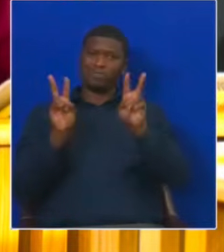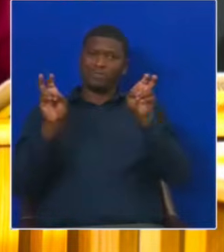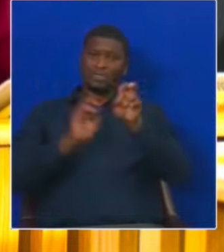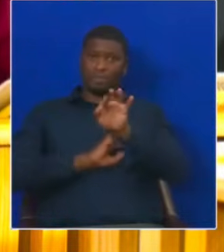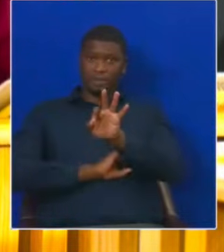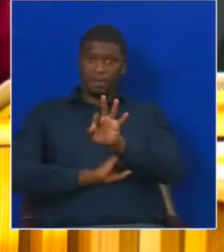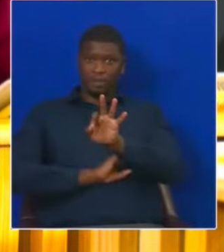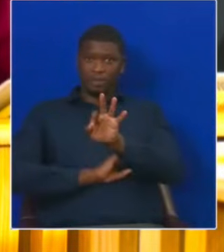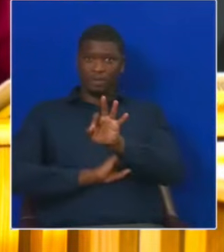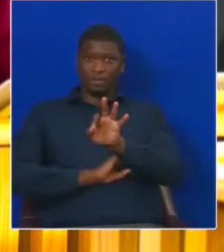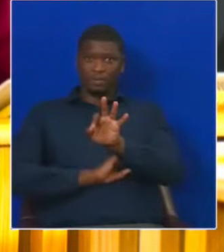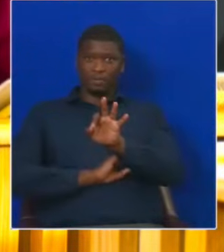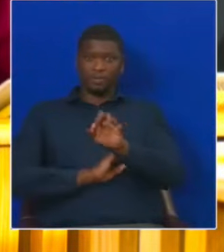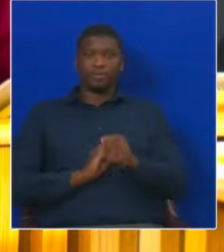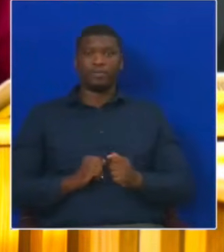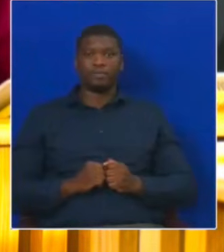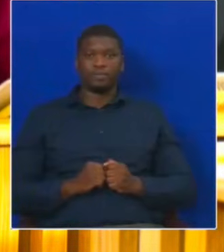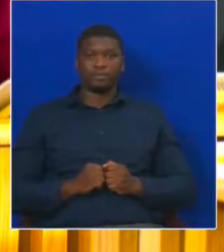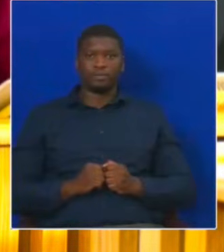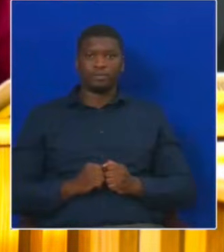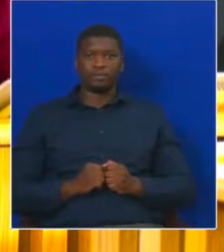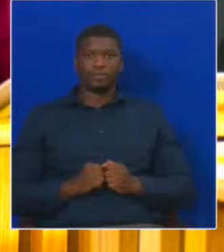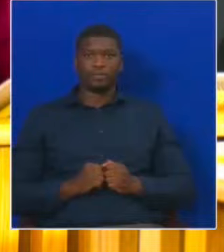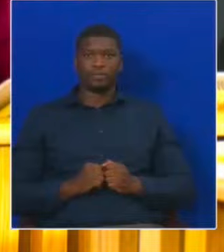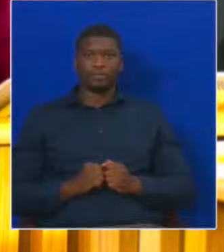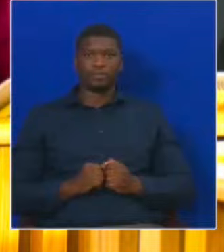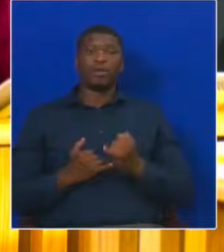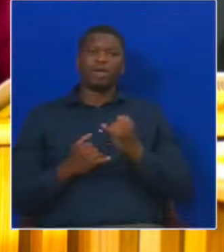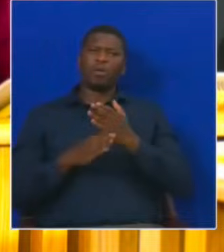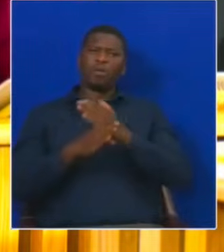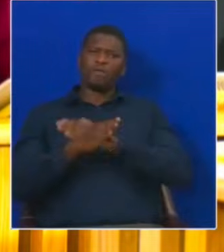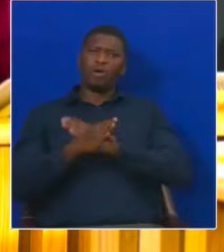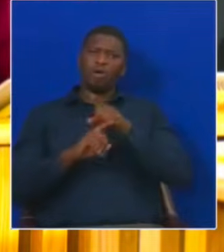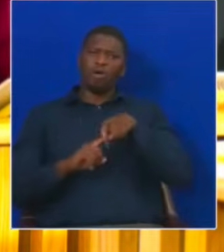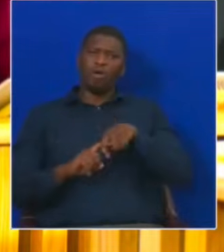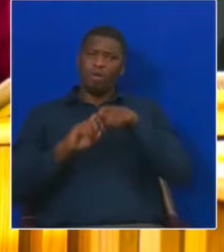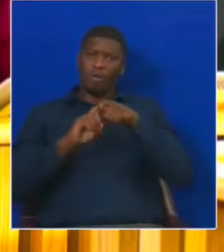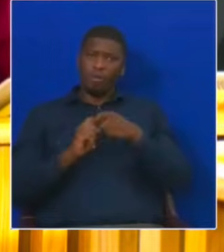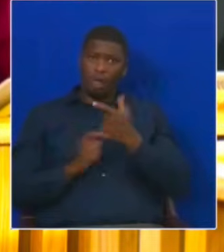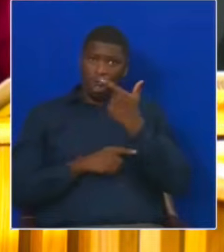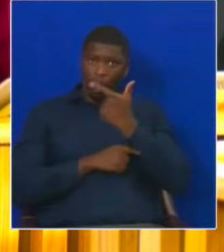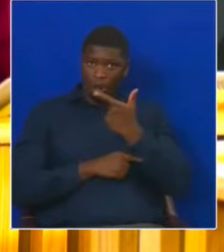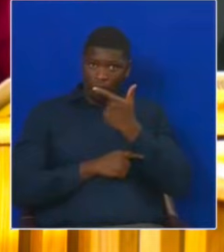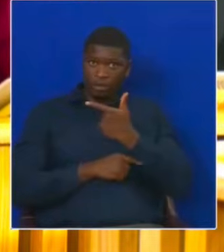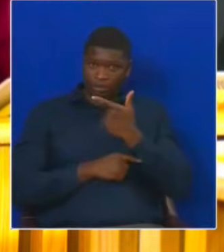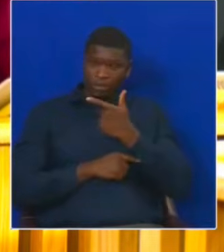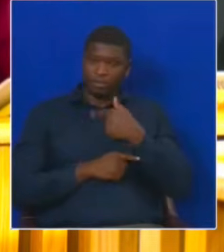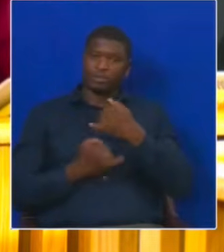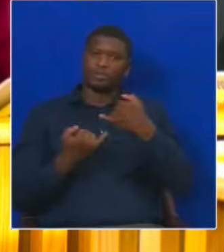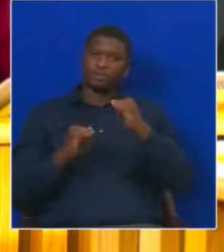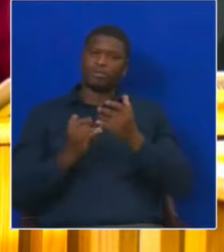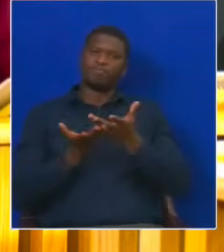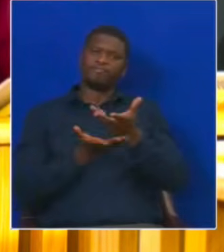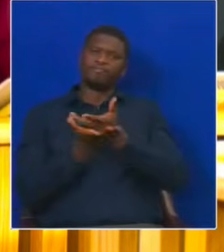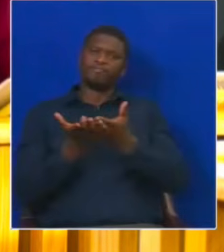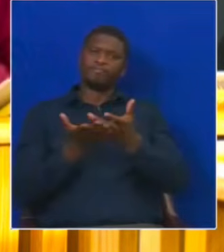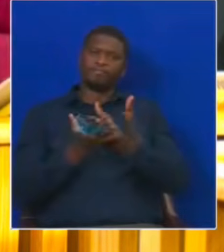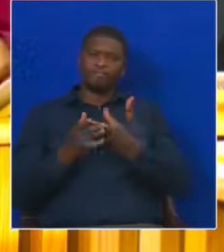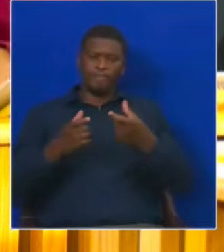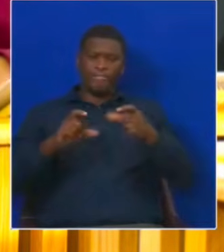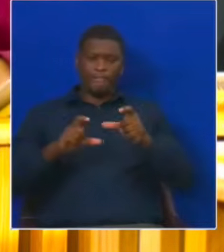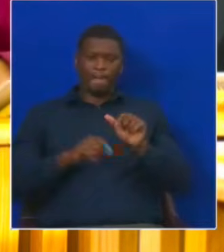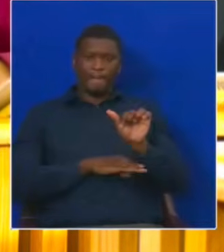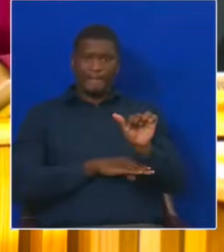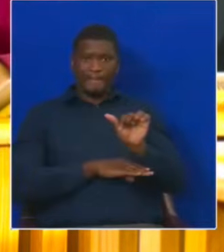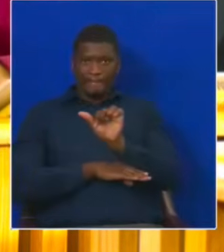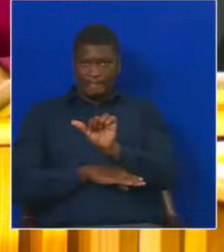and prior to breaking for lunch, we were at paragraph 66. Please